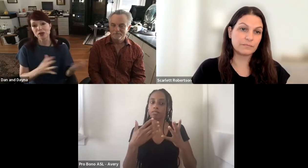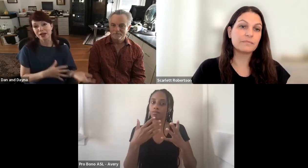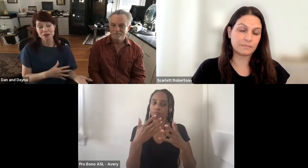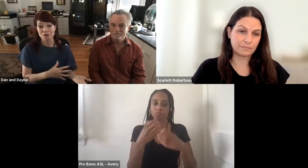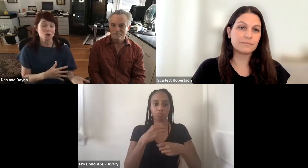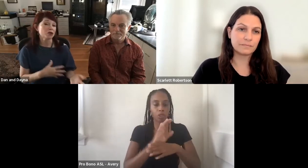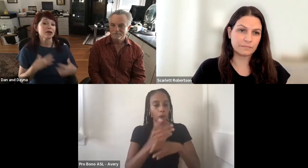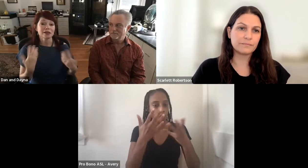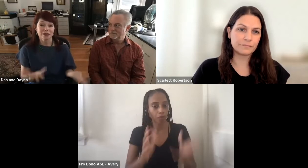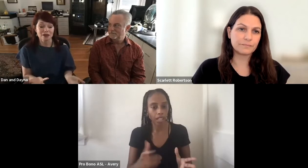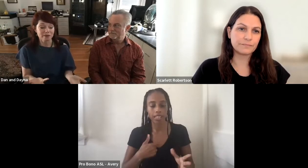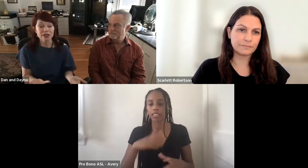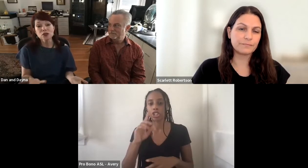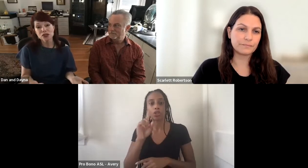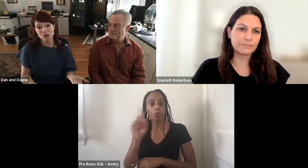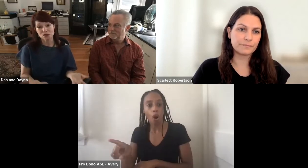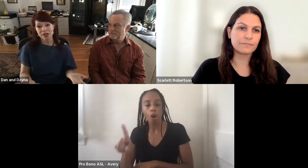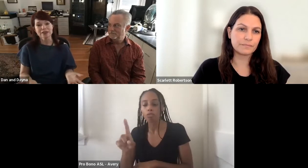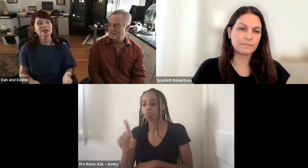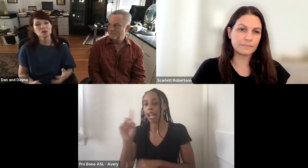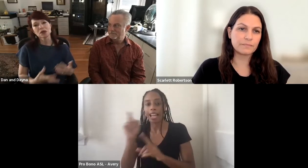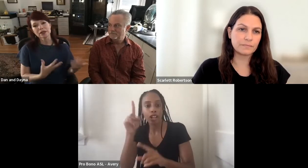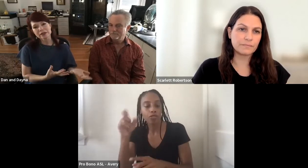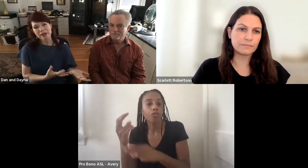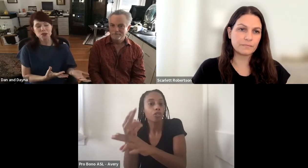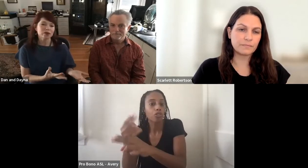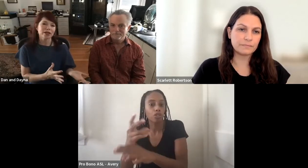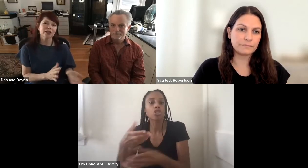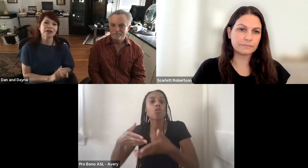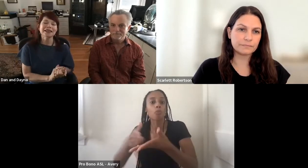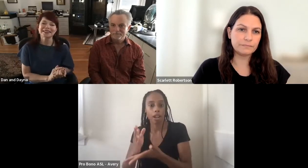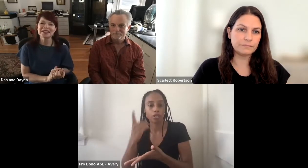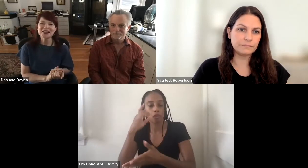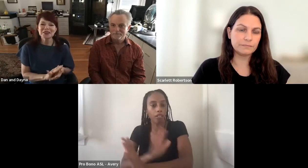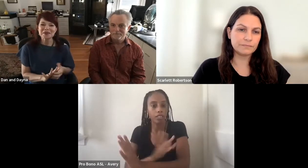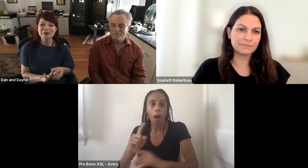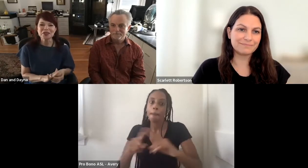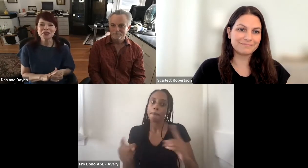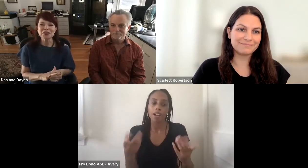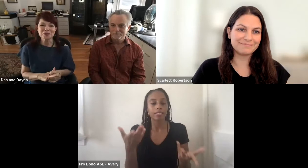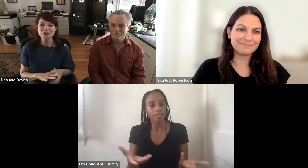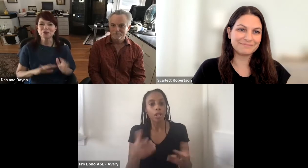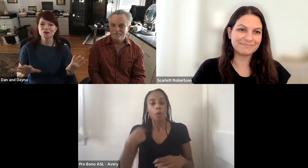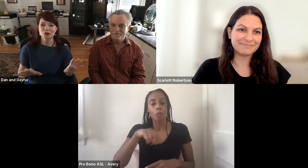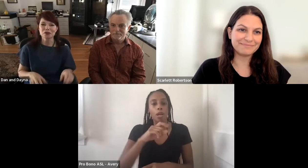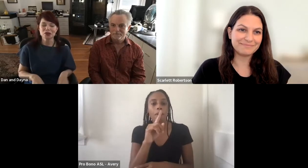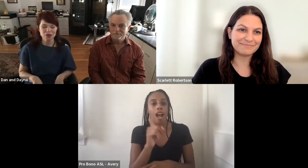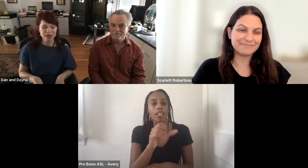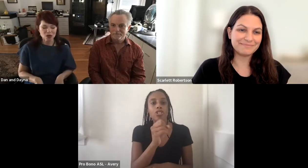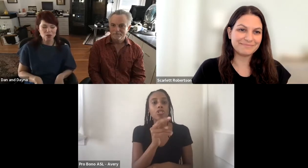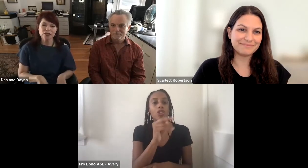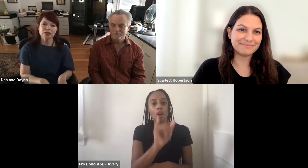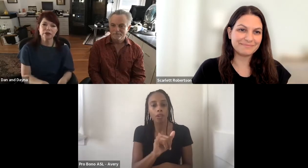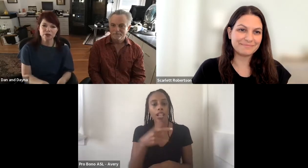go and you ask for usage rights. Well, in this case, we were asking Sony Publishing to do something pretty foreign, which